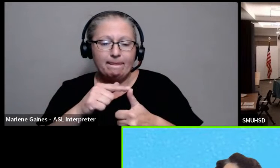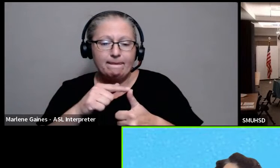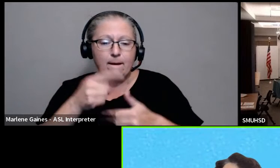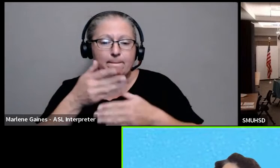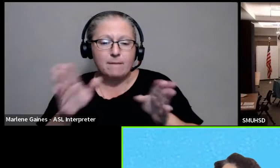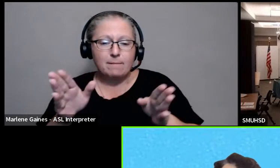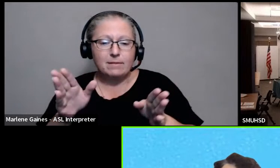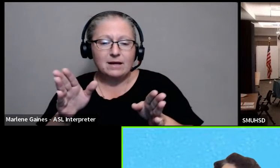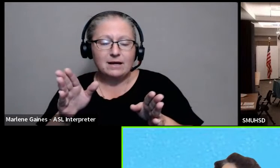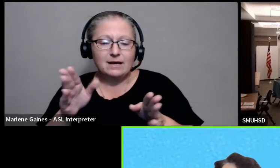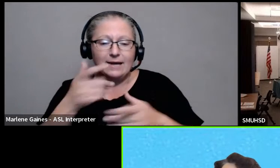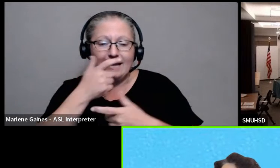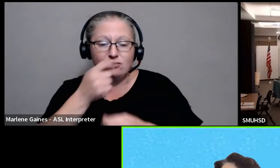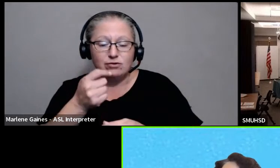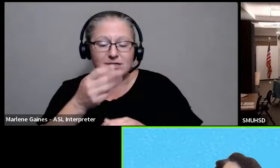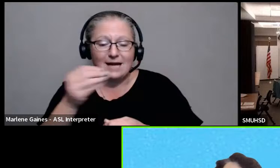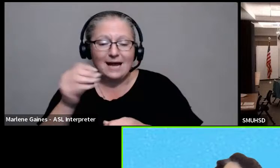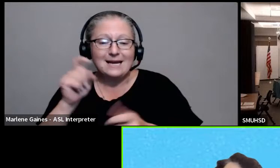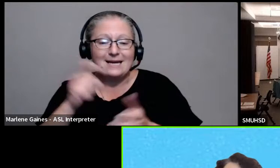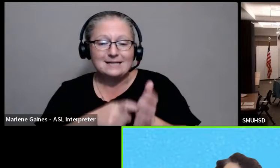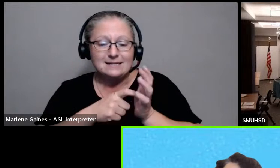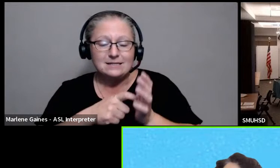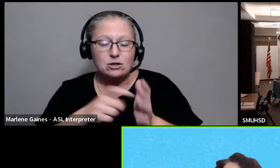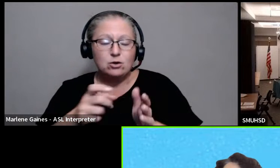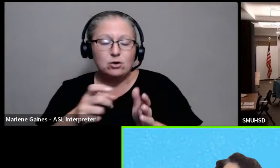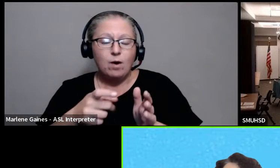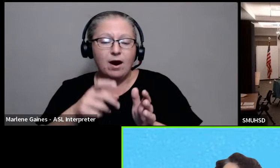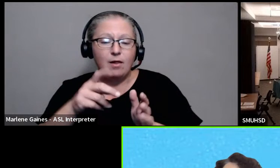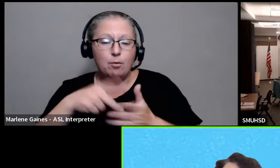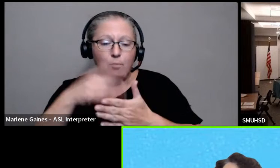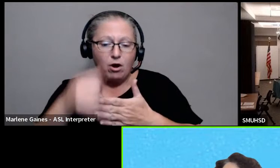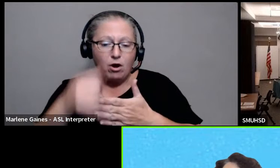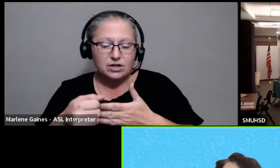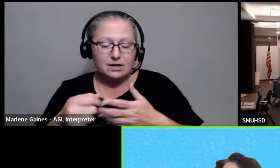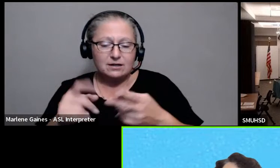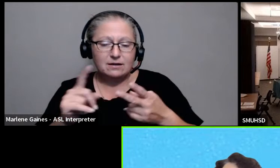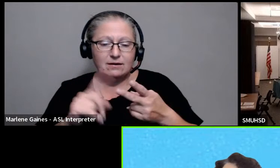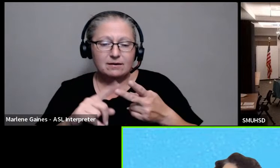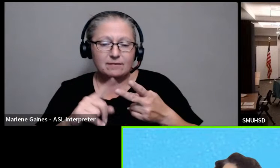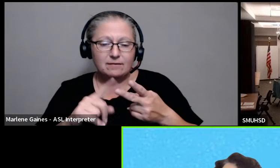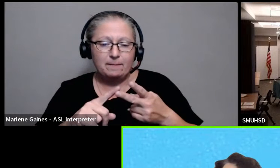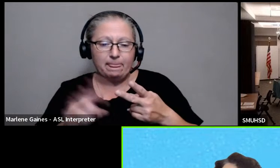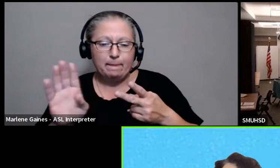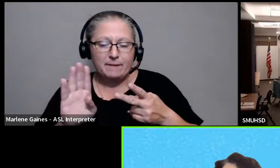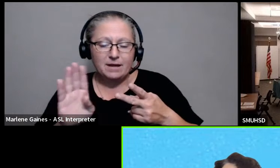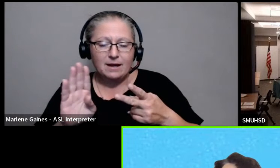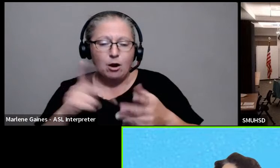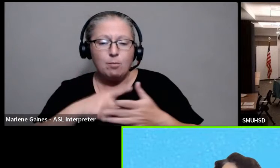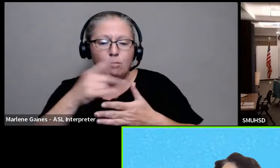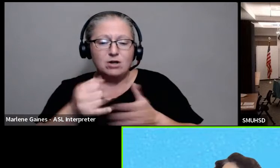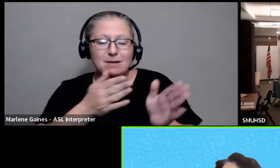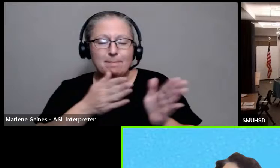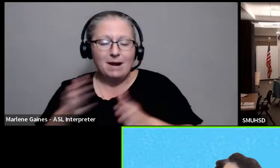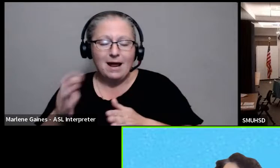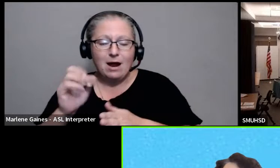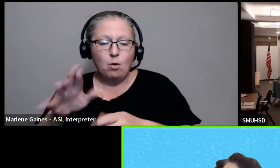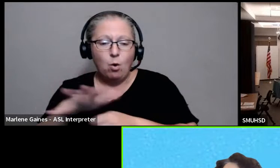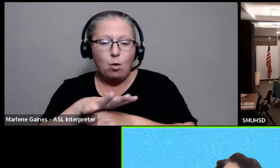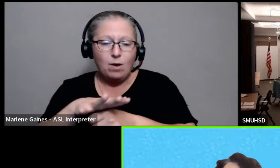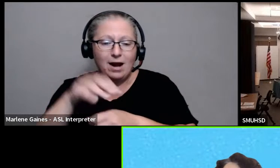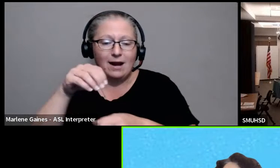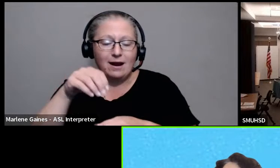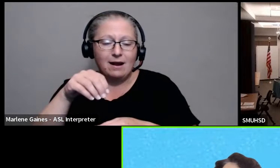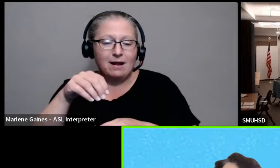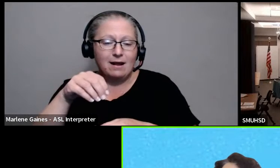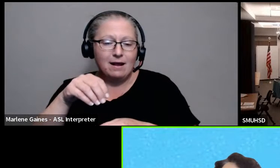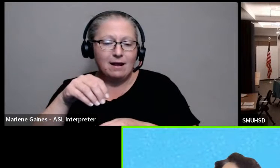public interest and necessity require the project, B, the project is planned or located in the manner